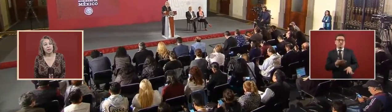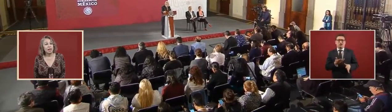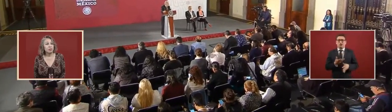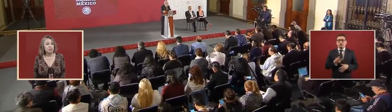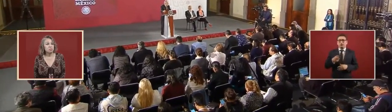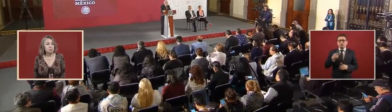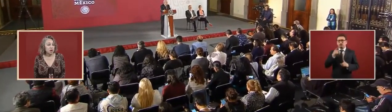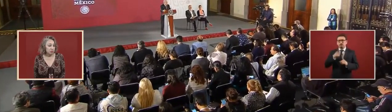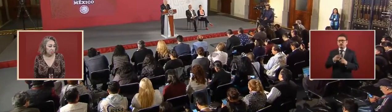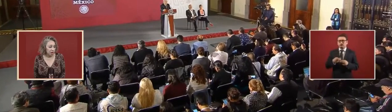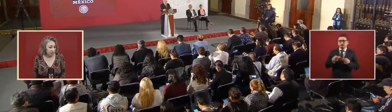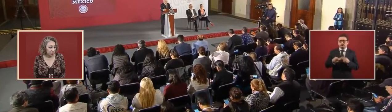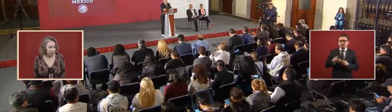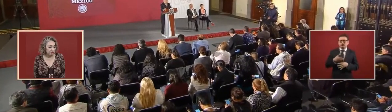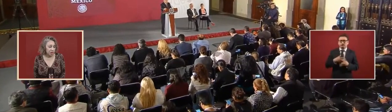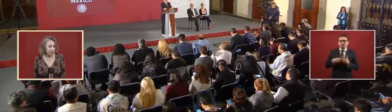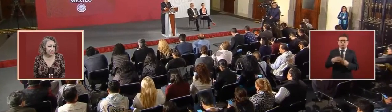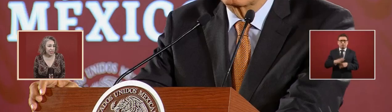mercantilista that was